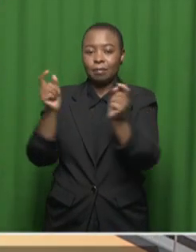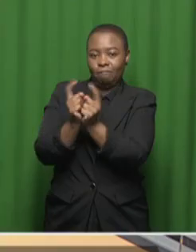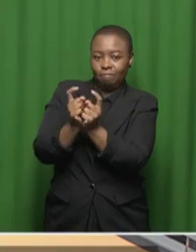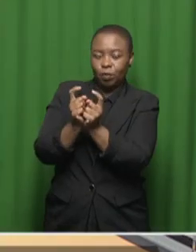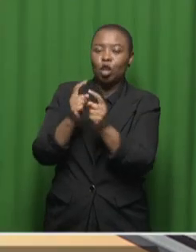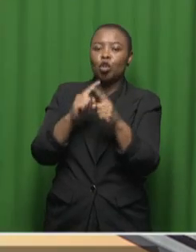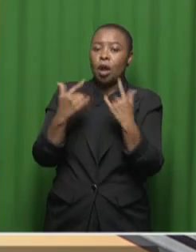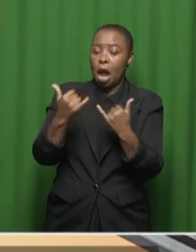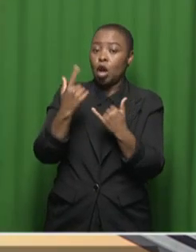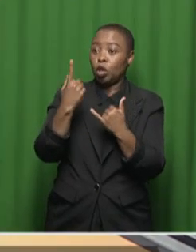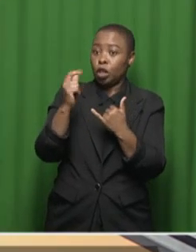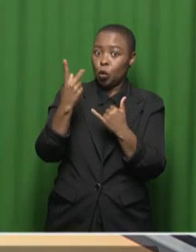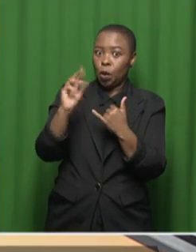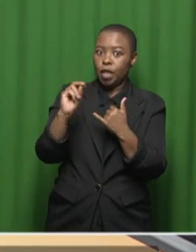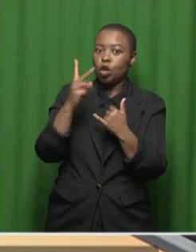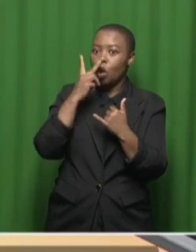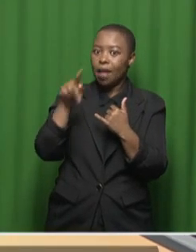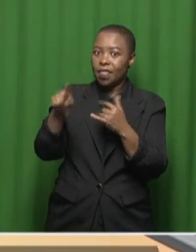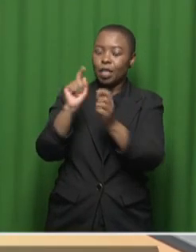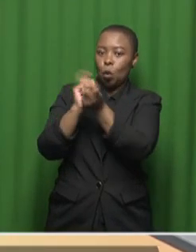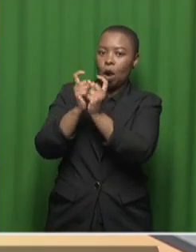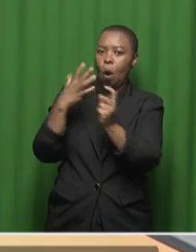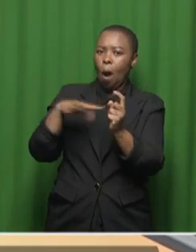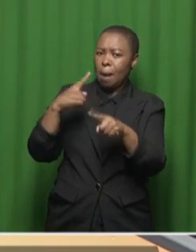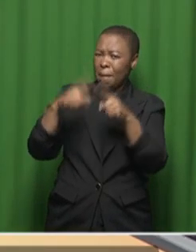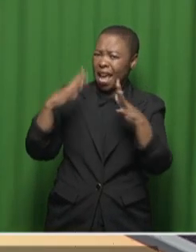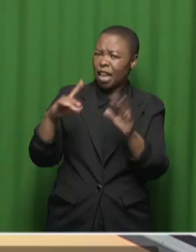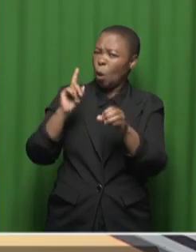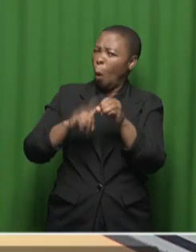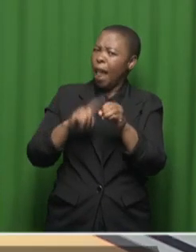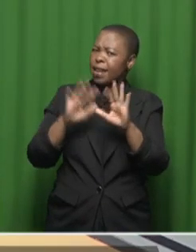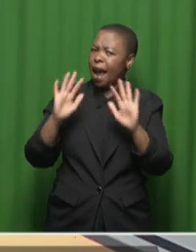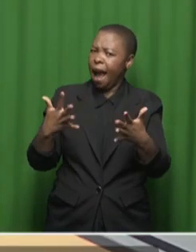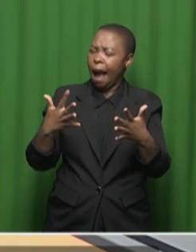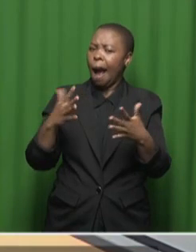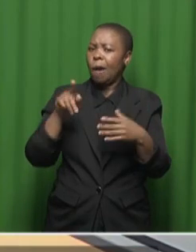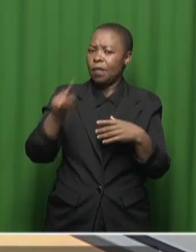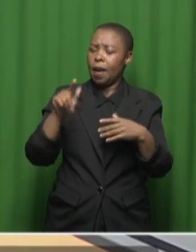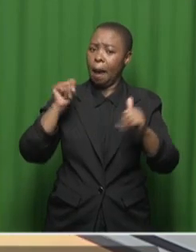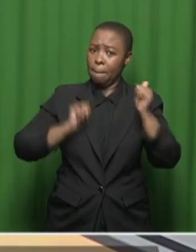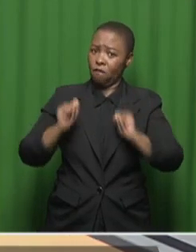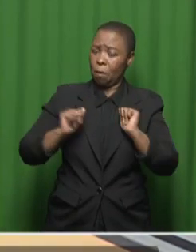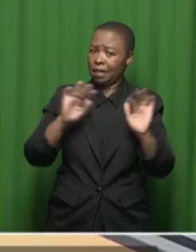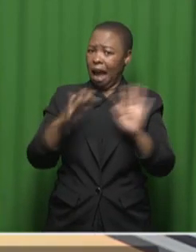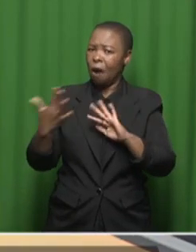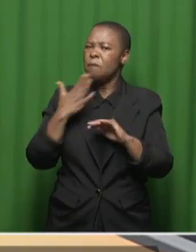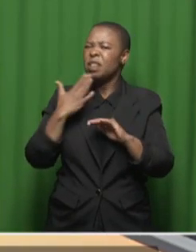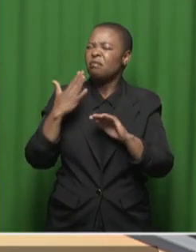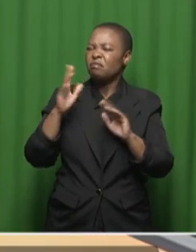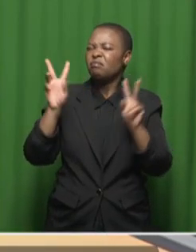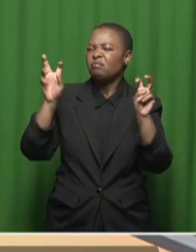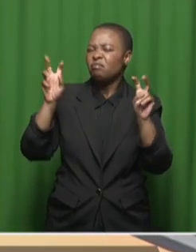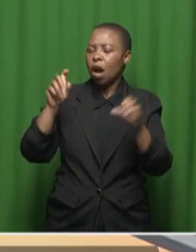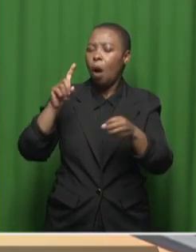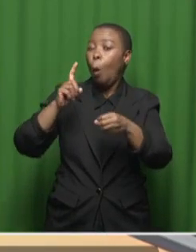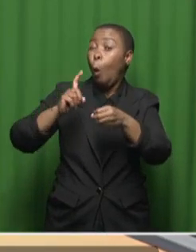they'll look to this tournament to see the quality of the players and how they perform in this tournament. Let's just speak about that, just the quality of the